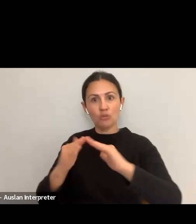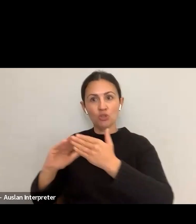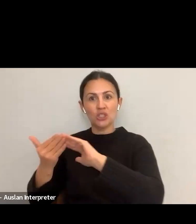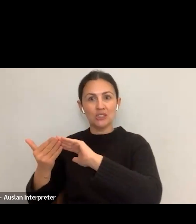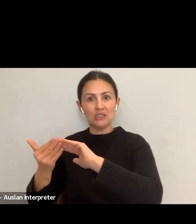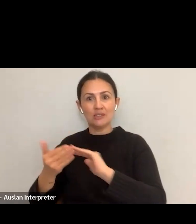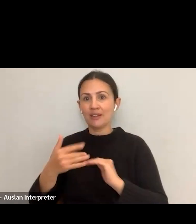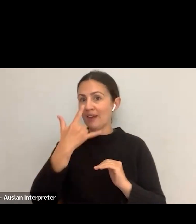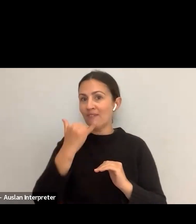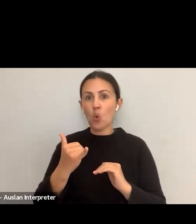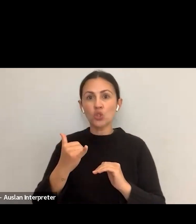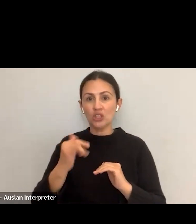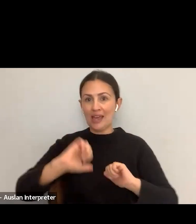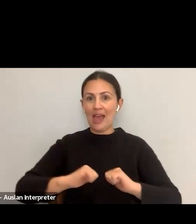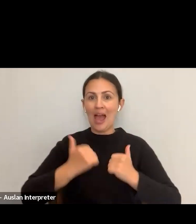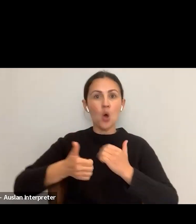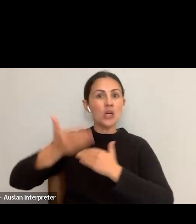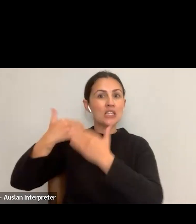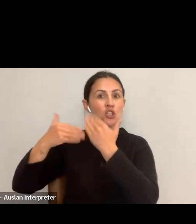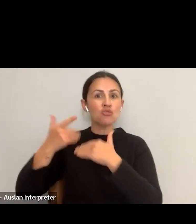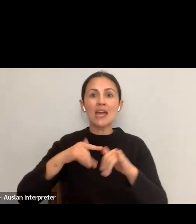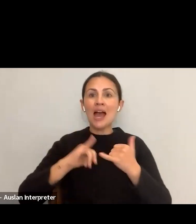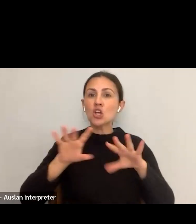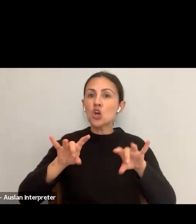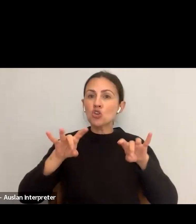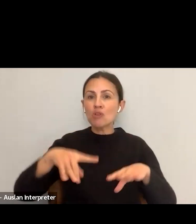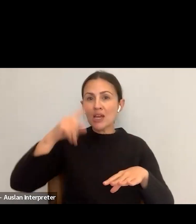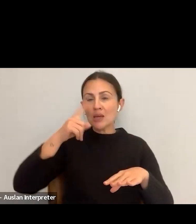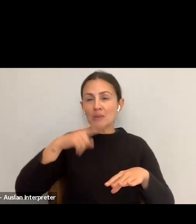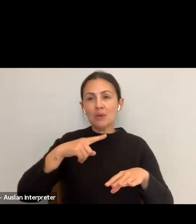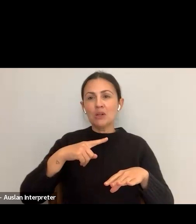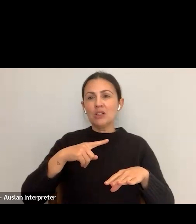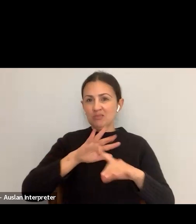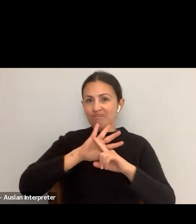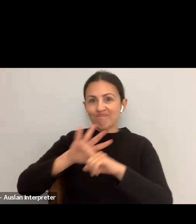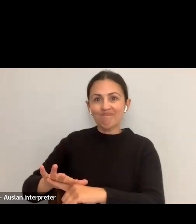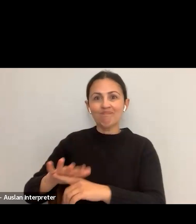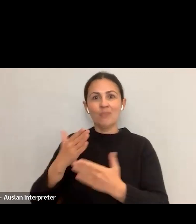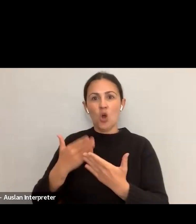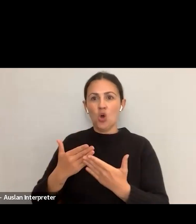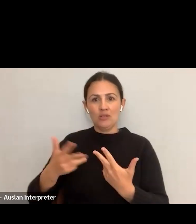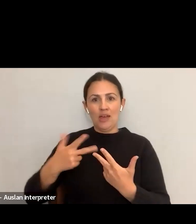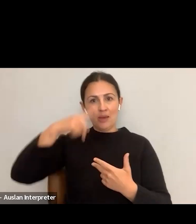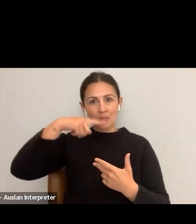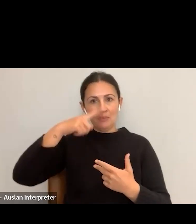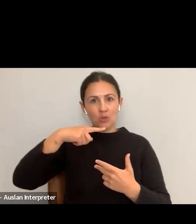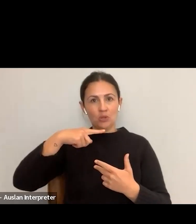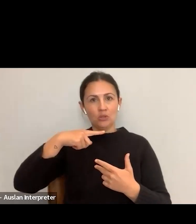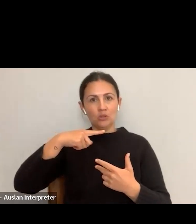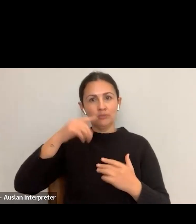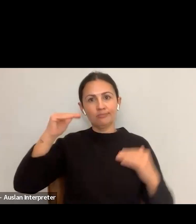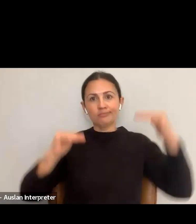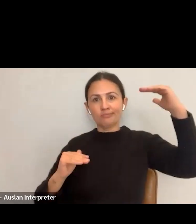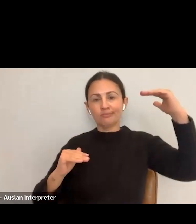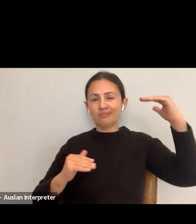so much of what we experience, that inability to literally see the diversity in the room and respond accordingly, because